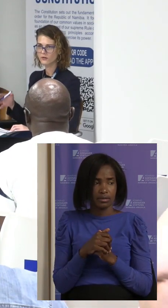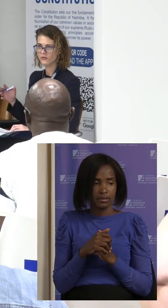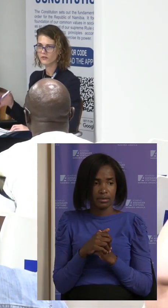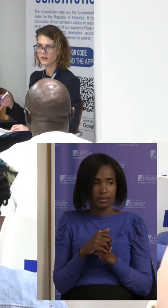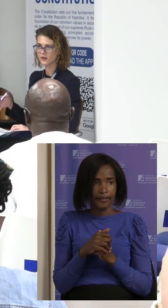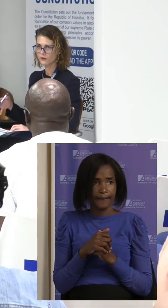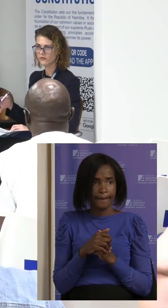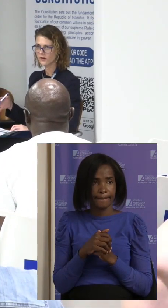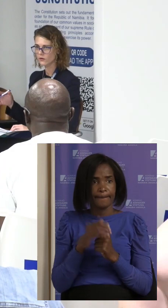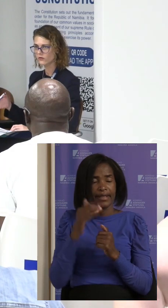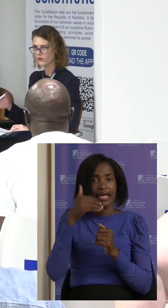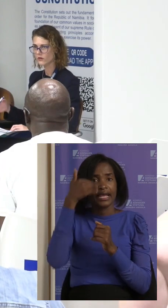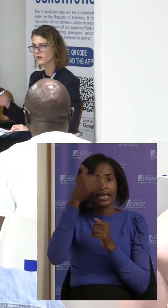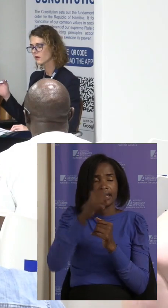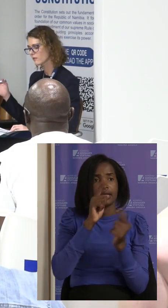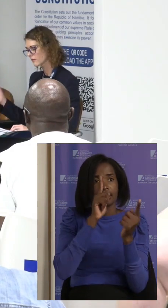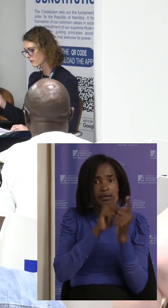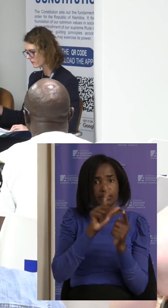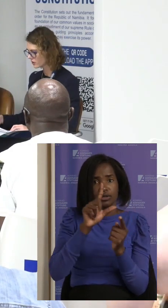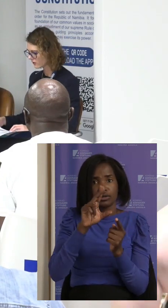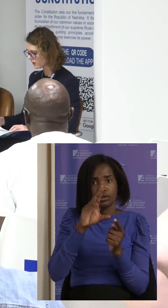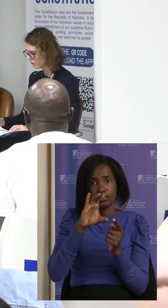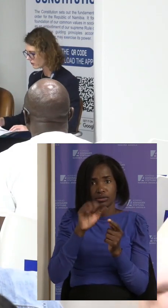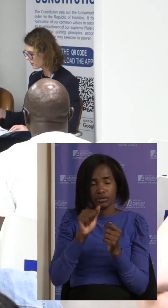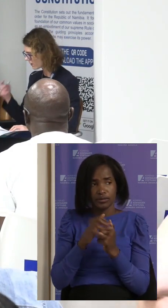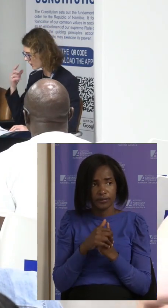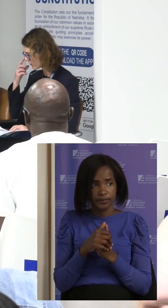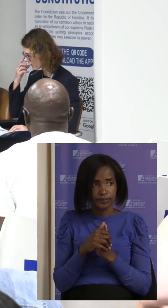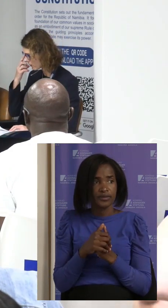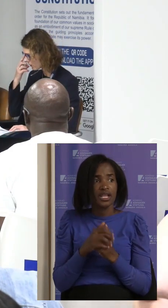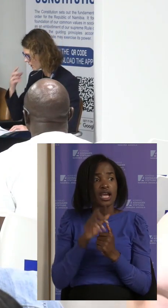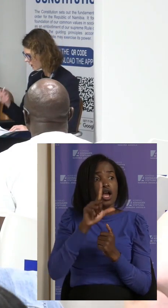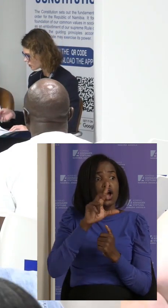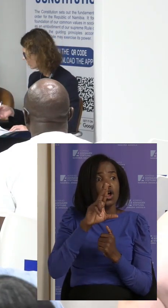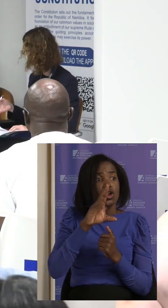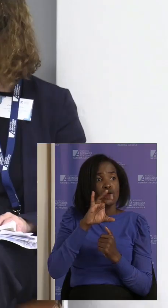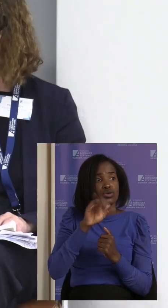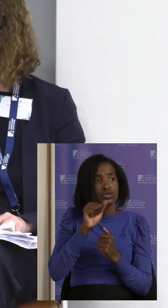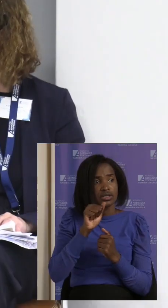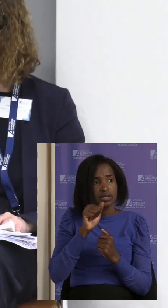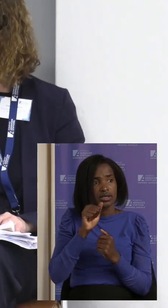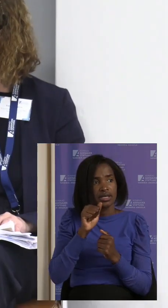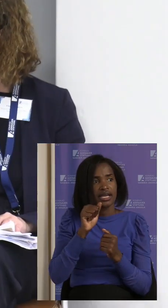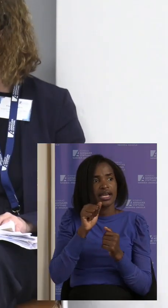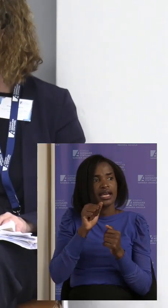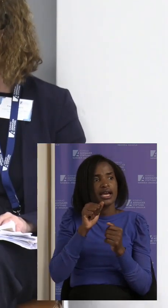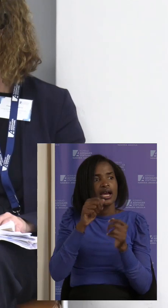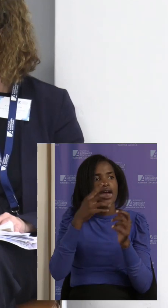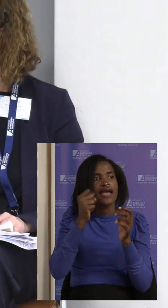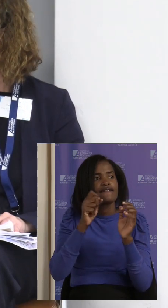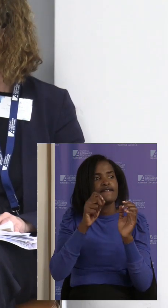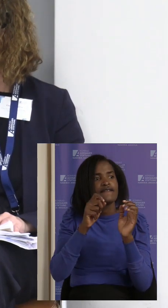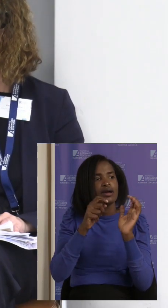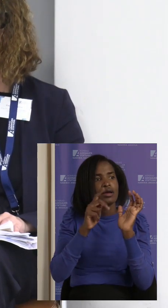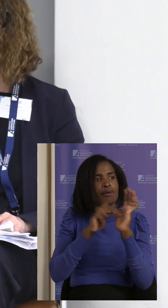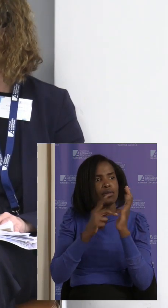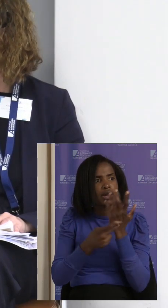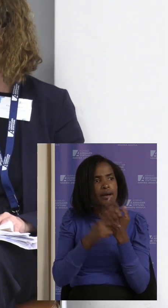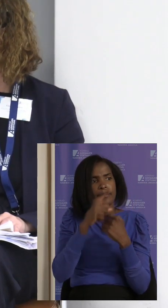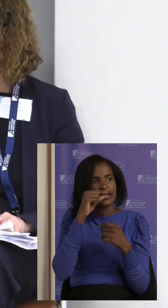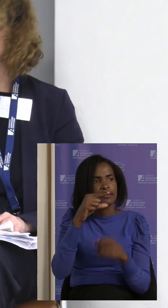to see Lucia also. She's going to be part of a Generation C show, I